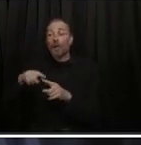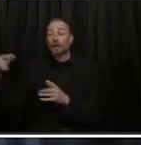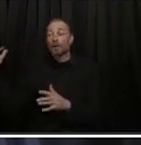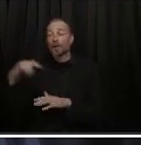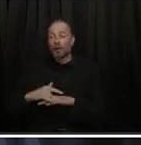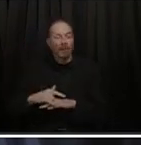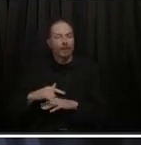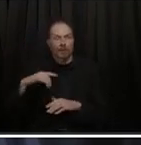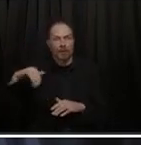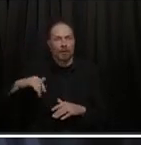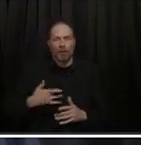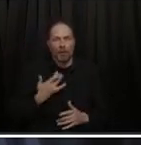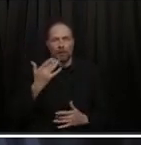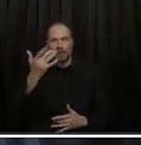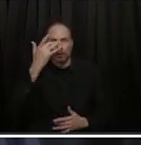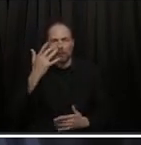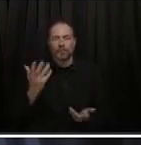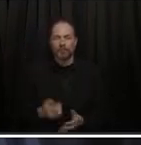Colorado.